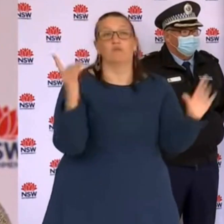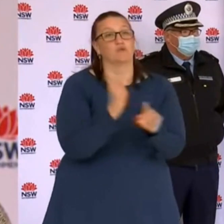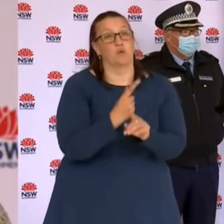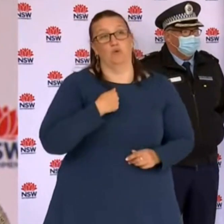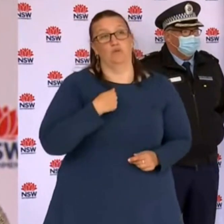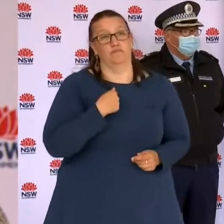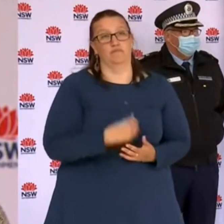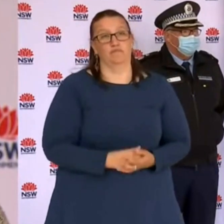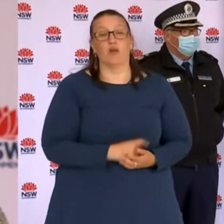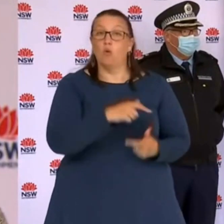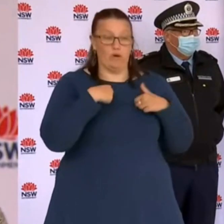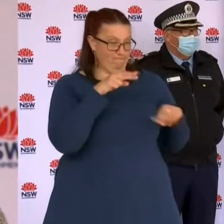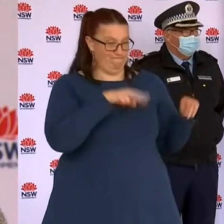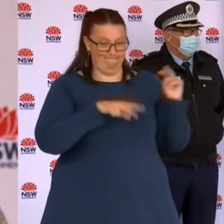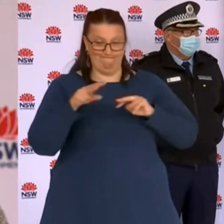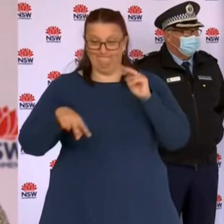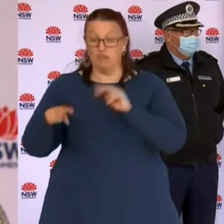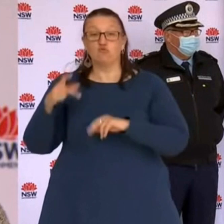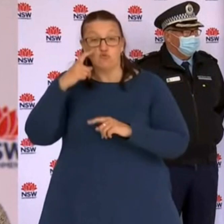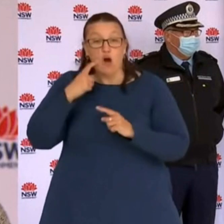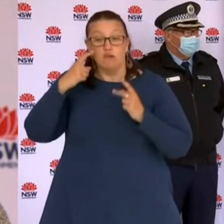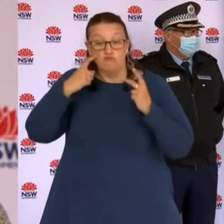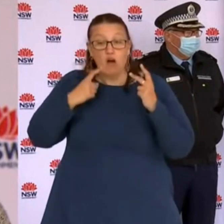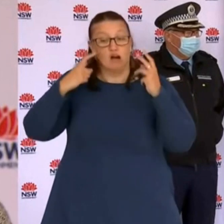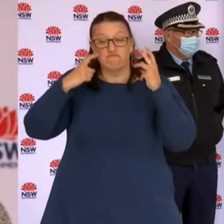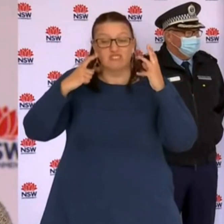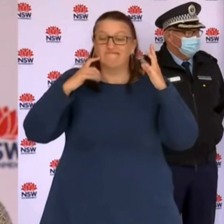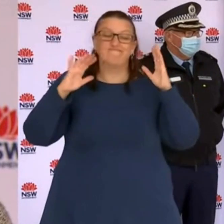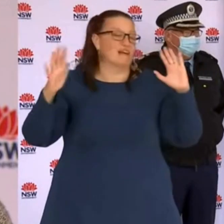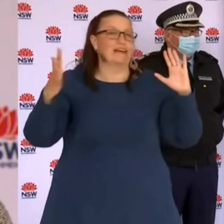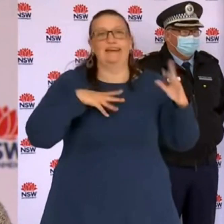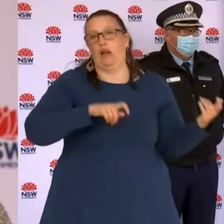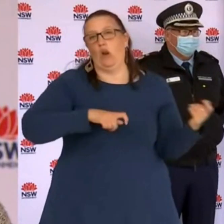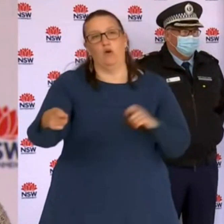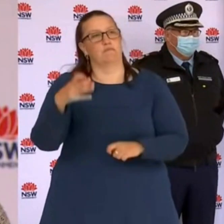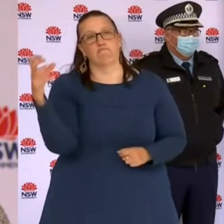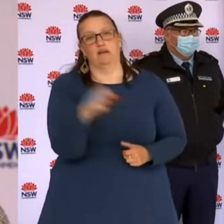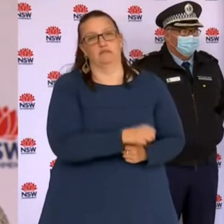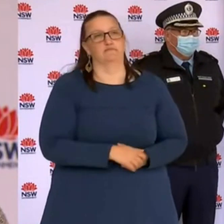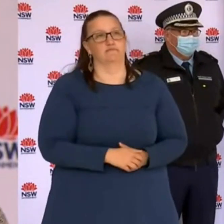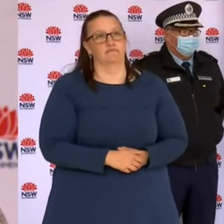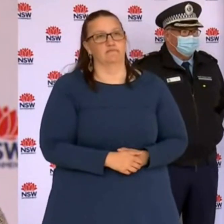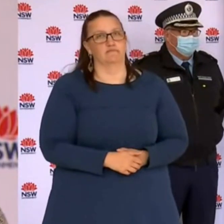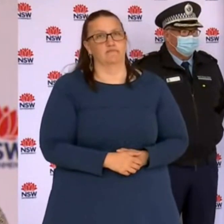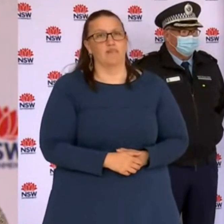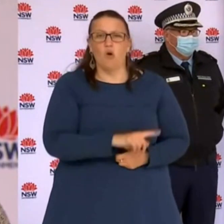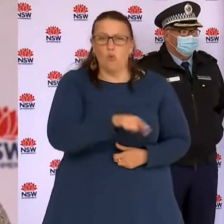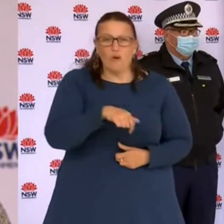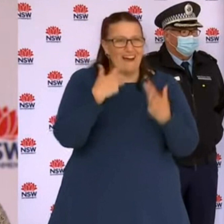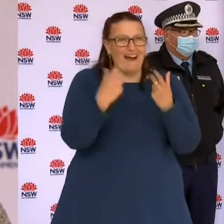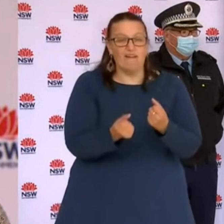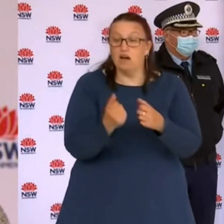had tried everything, and when, as quickly as, once we got a sense that we'd missed some unrecognised